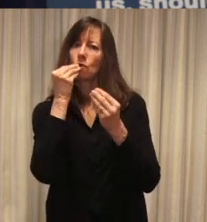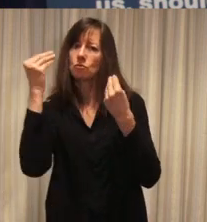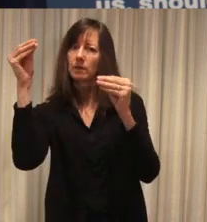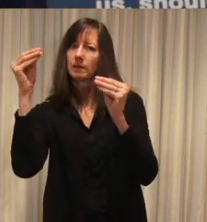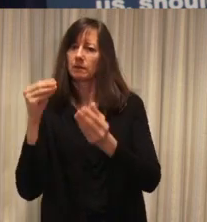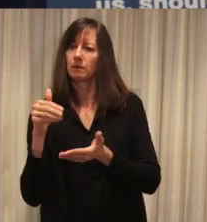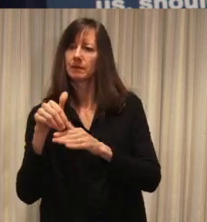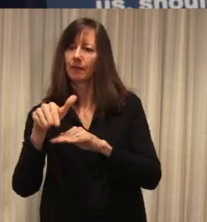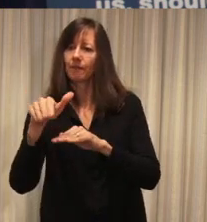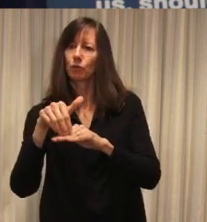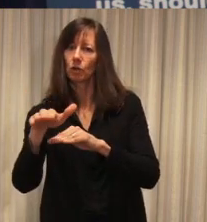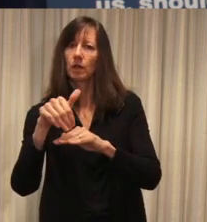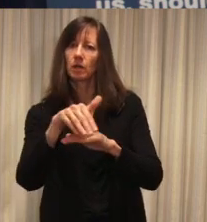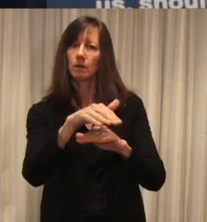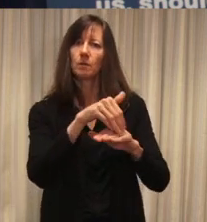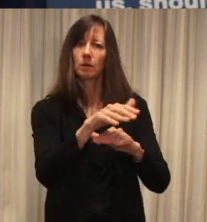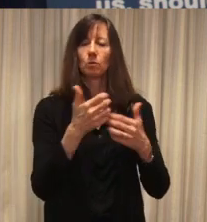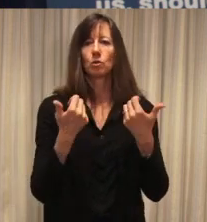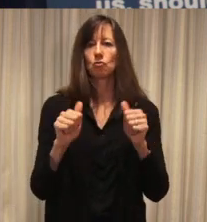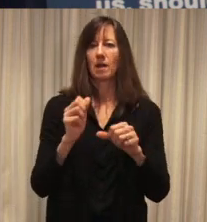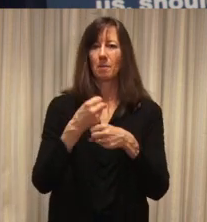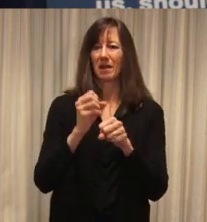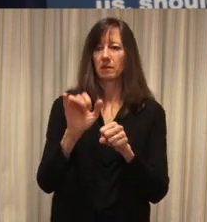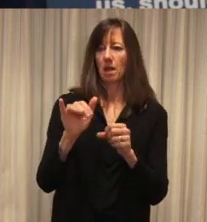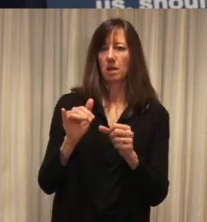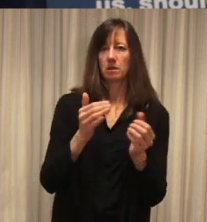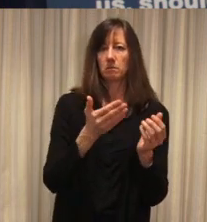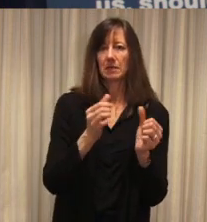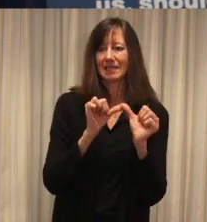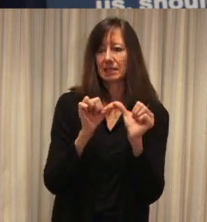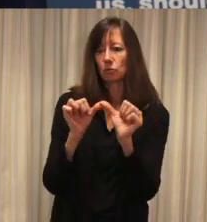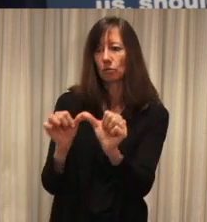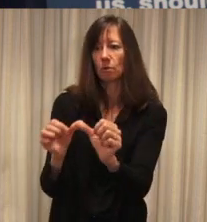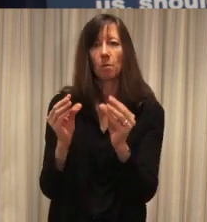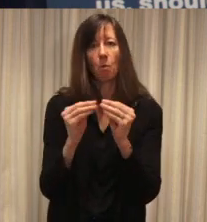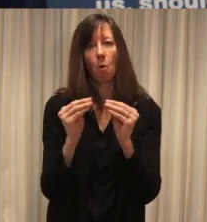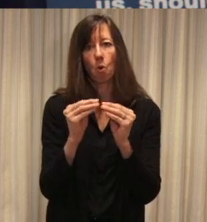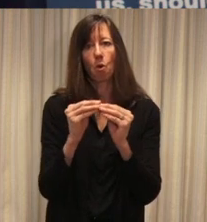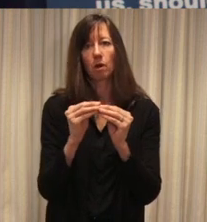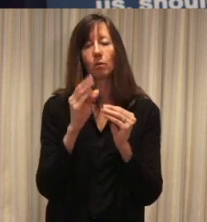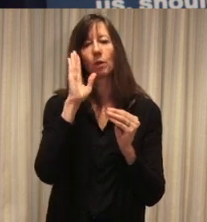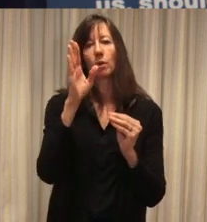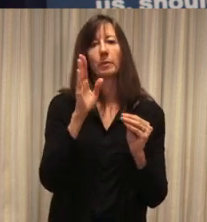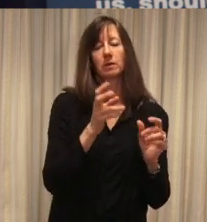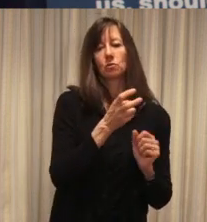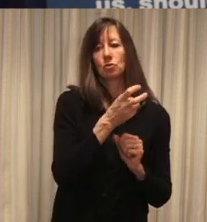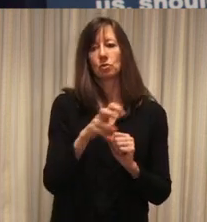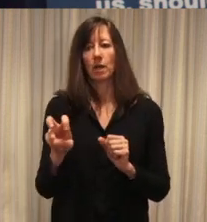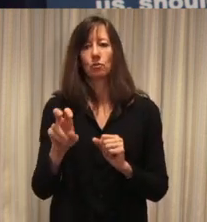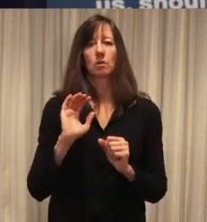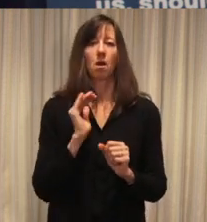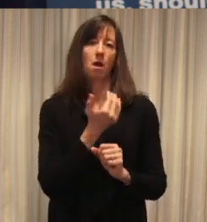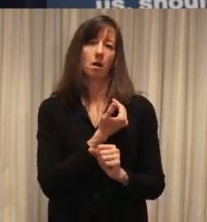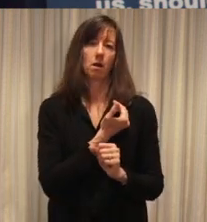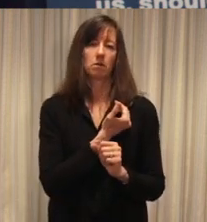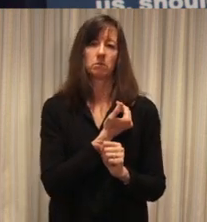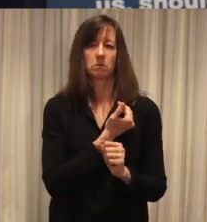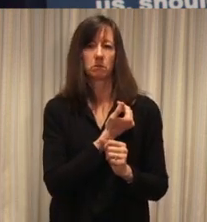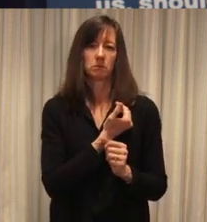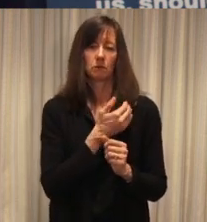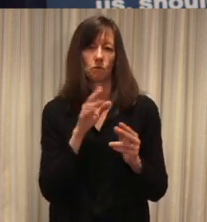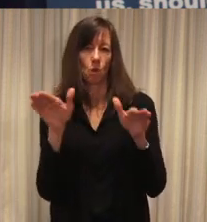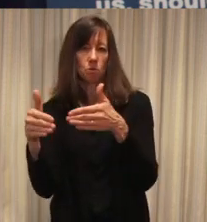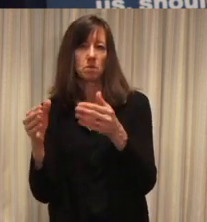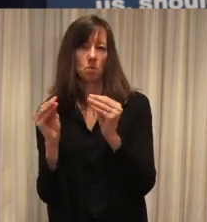them last as long as we can. And so, we will be shifting more and more to